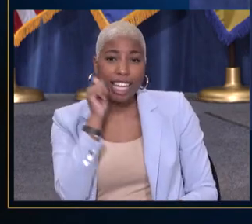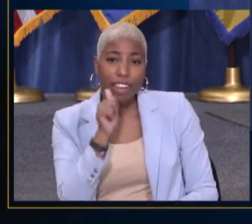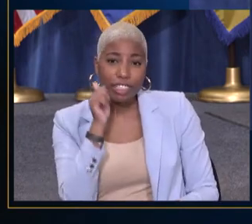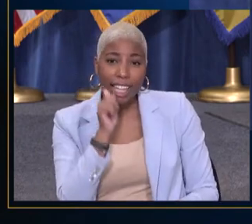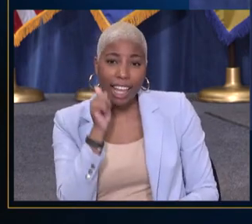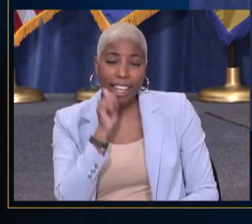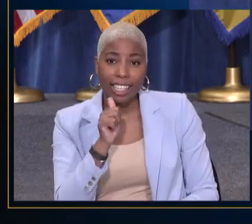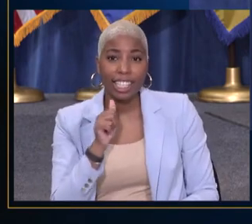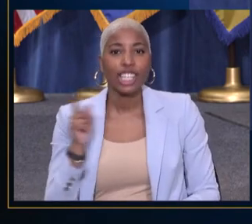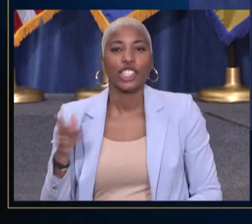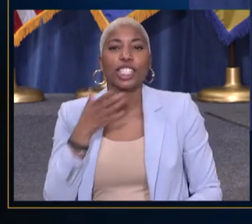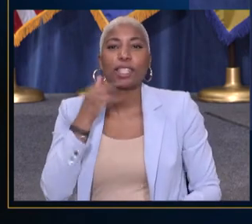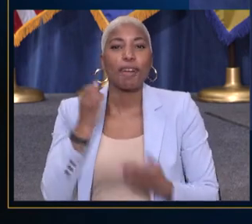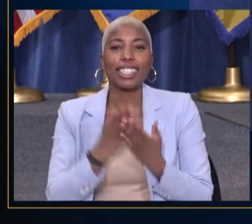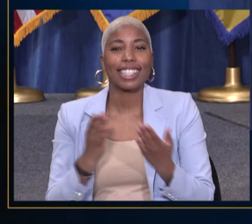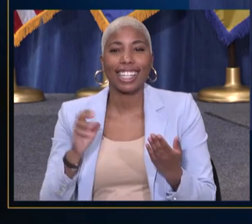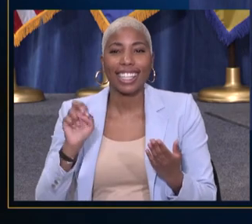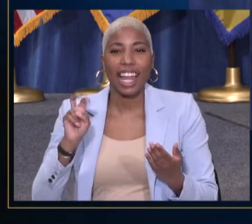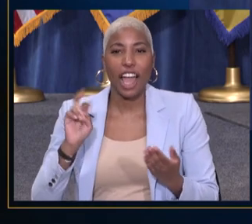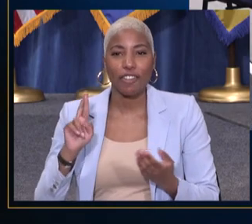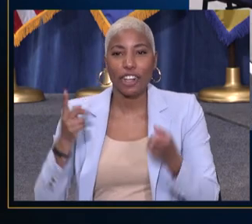that she's the best thing that ever happened to me, and